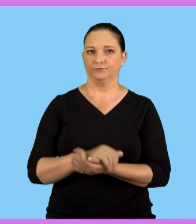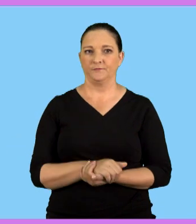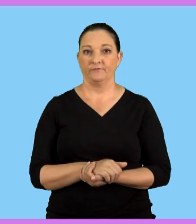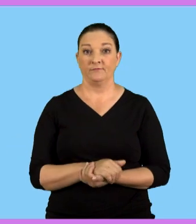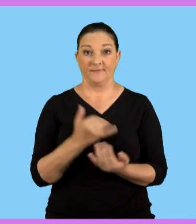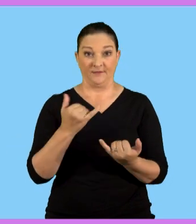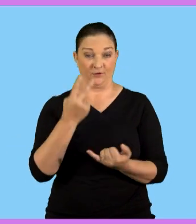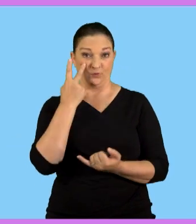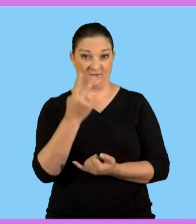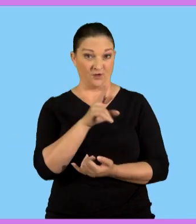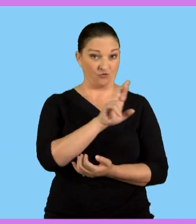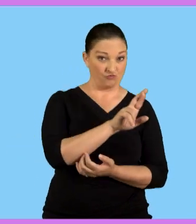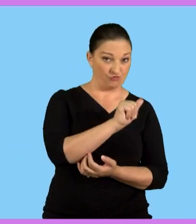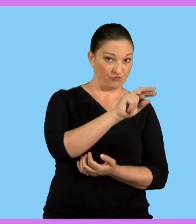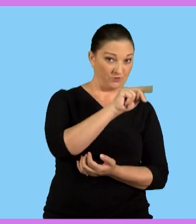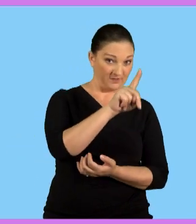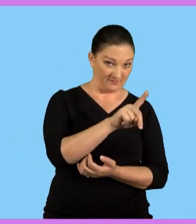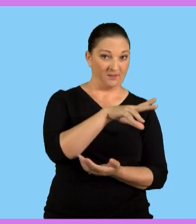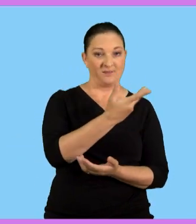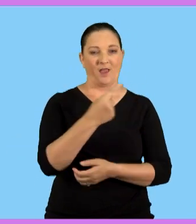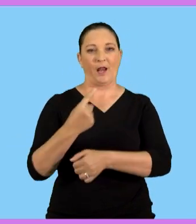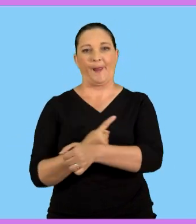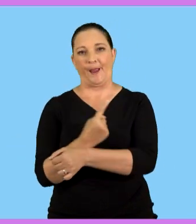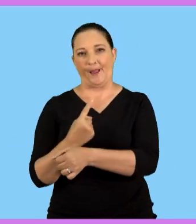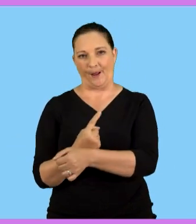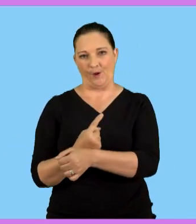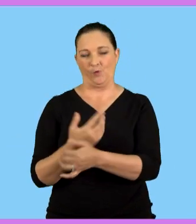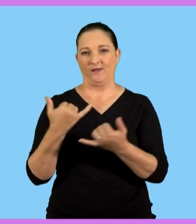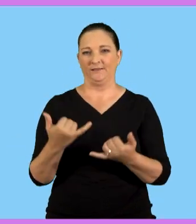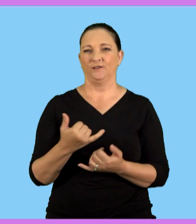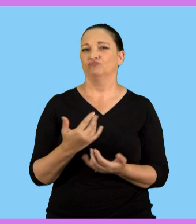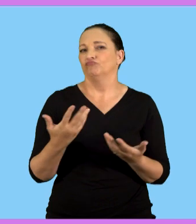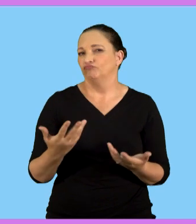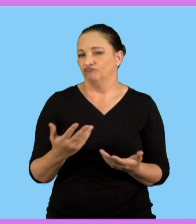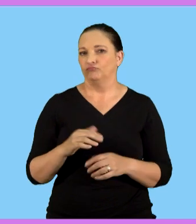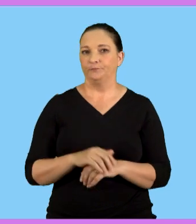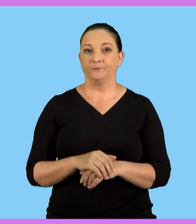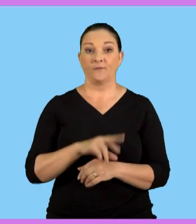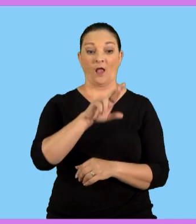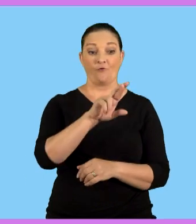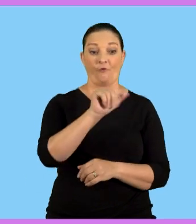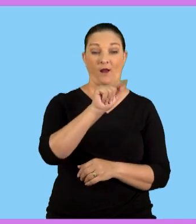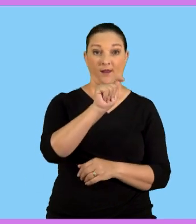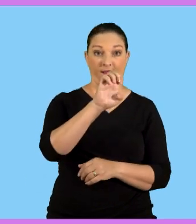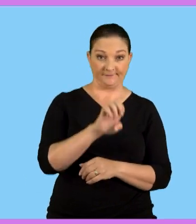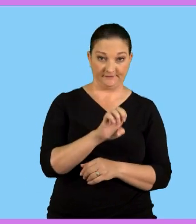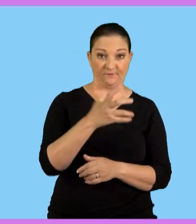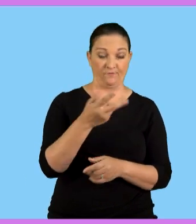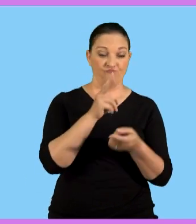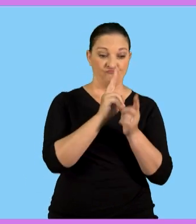units, rands and hours. So we'll set it up as follows. The rate of 12